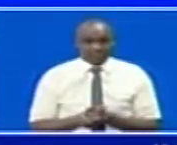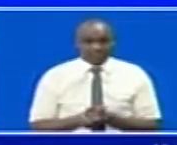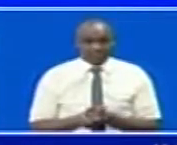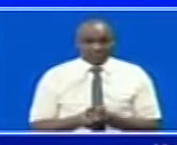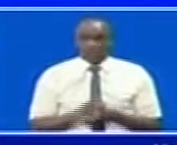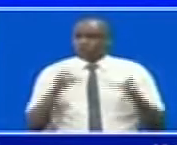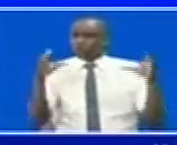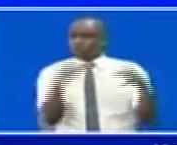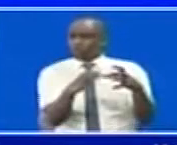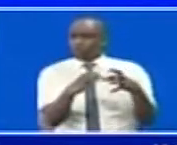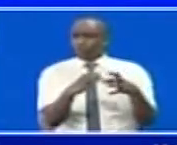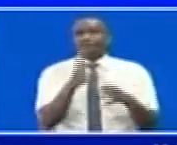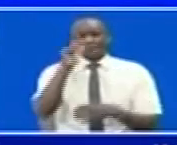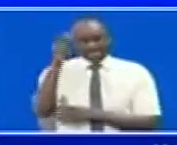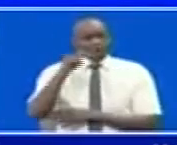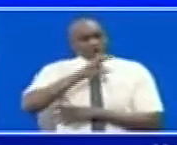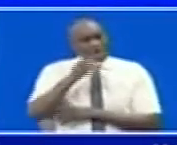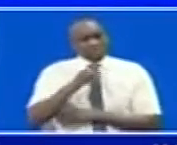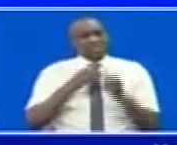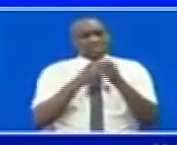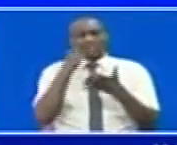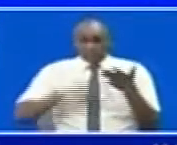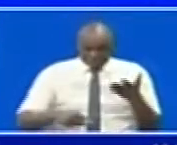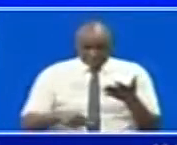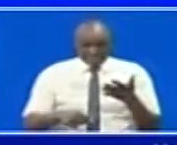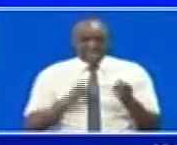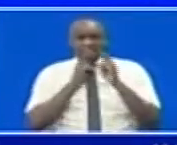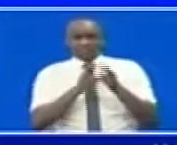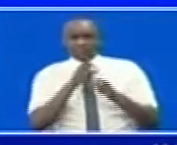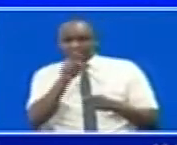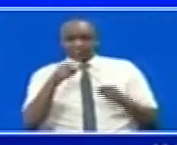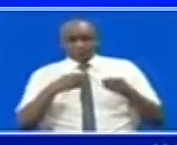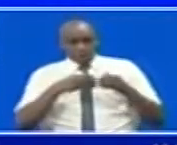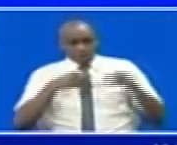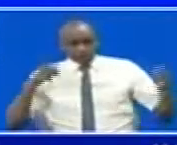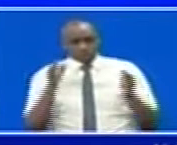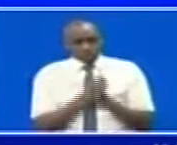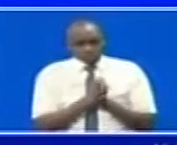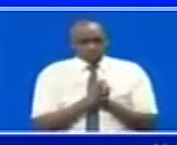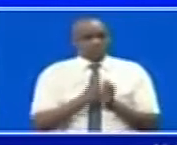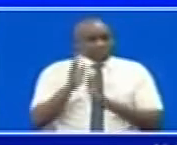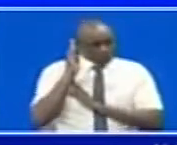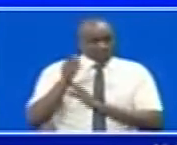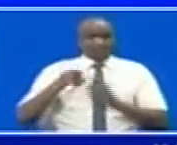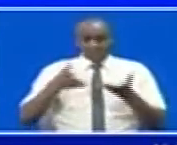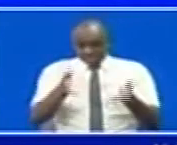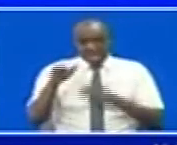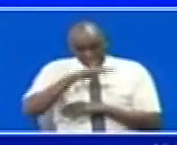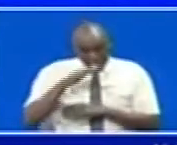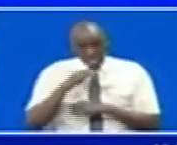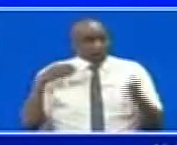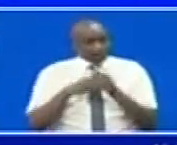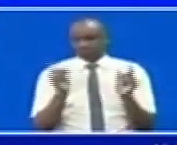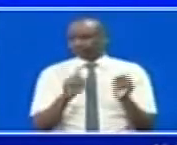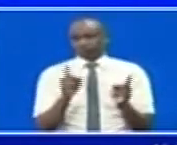A section of Baringo County leaders have dismissed reports that they are opposed to the ongoing security operation in the area.